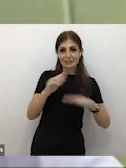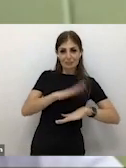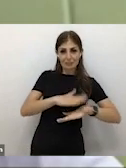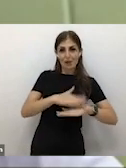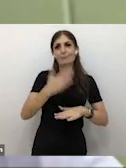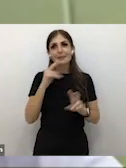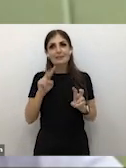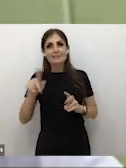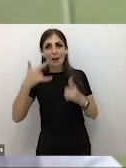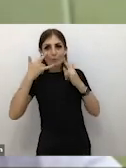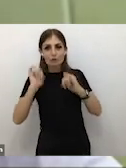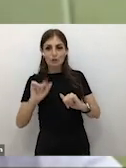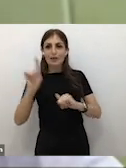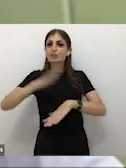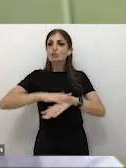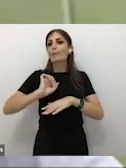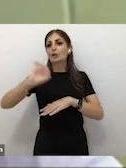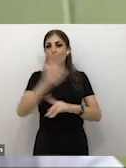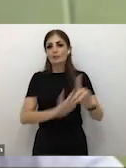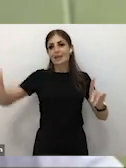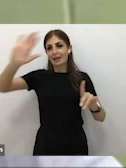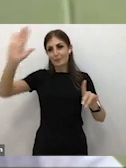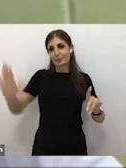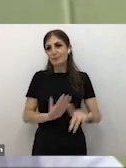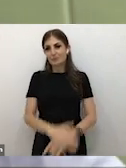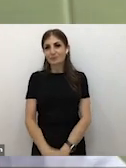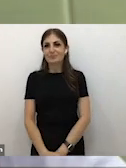double check what the equivalent time is in your time zone.